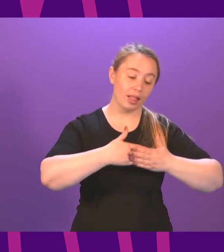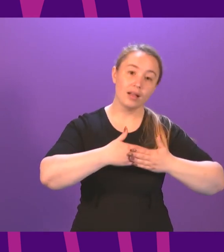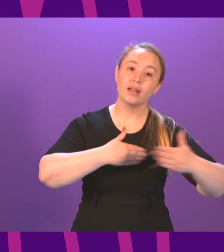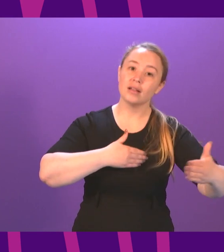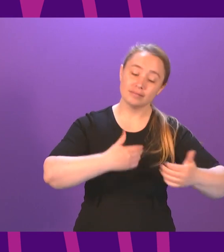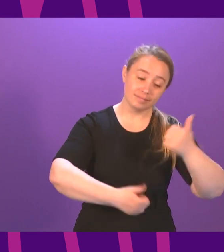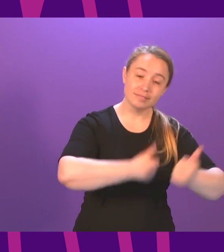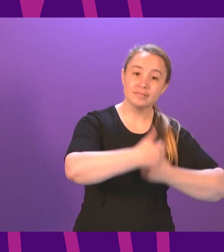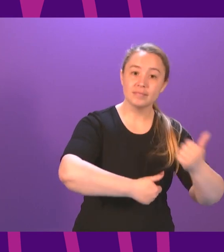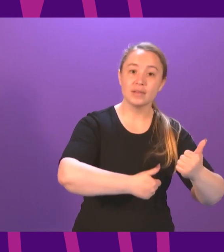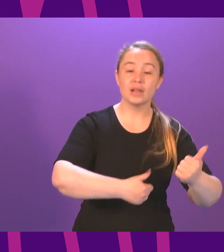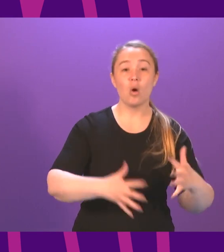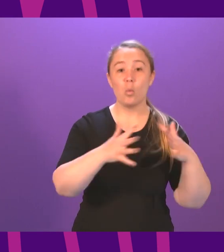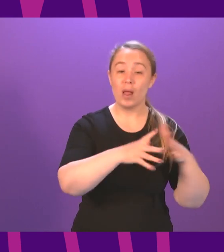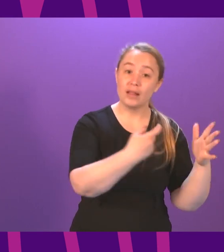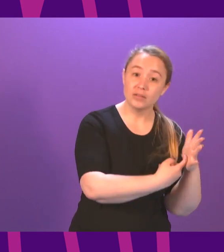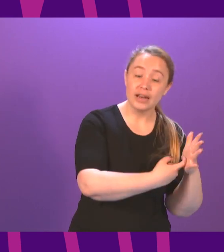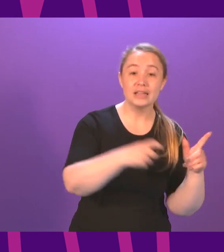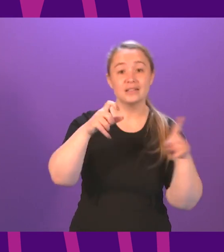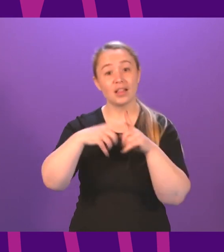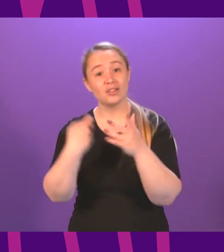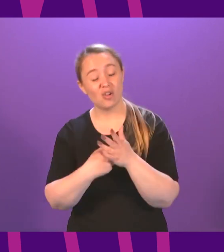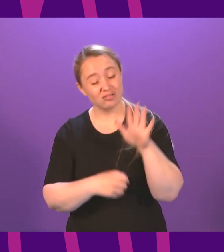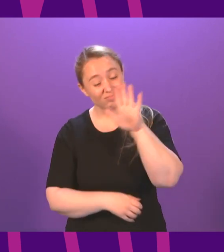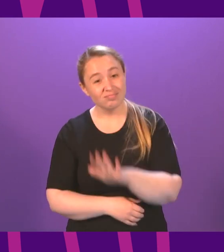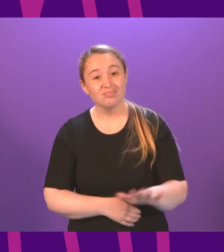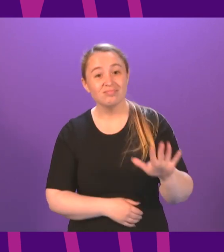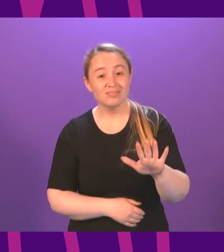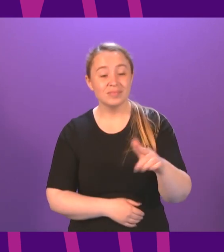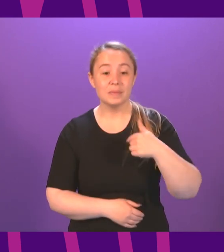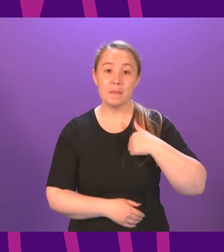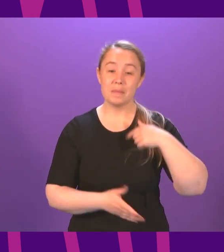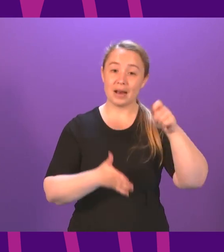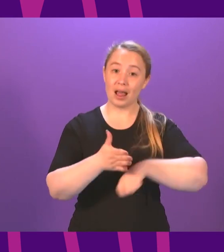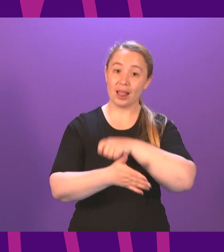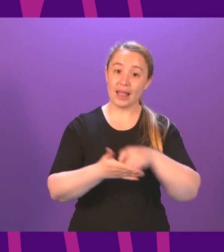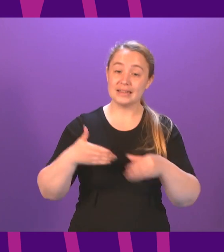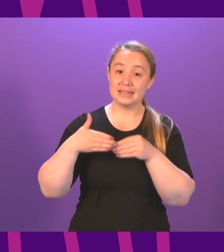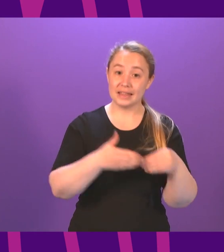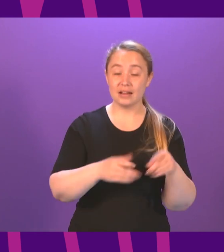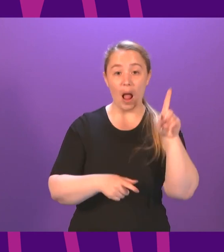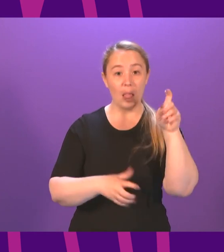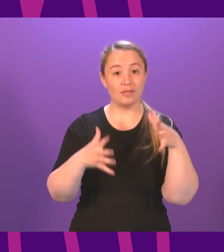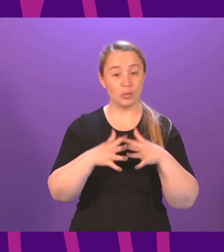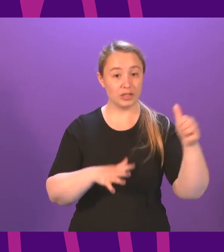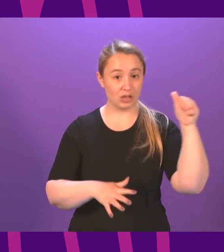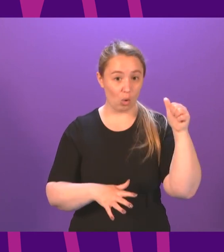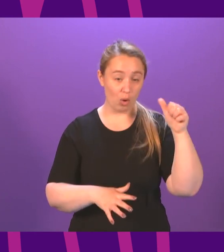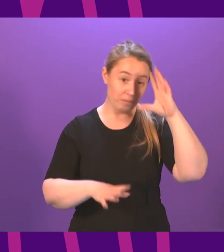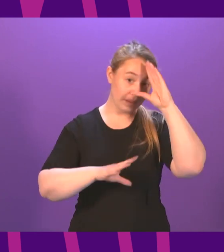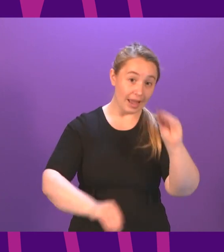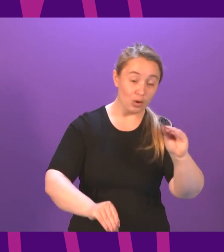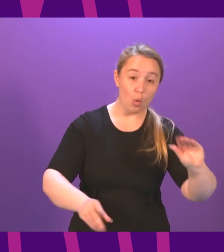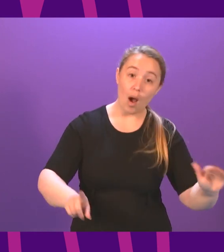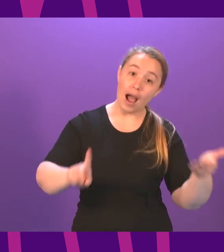Willie Rennie and Douglas Ross. I've been honest since being elected leader 11 weeks ago about my ambition for my party and my ambition